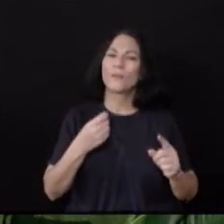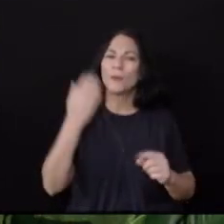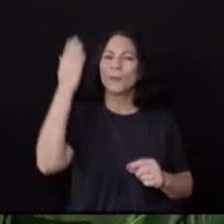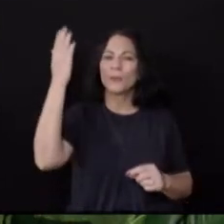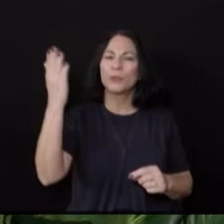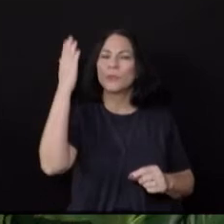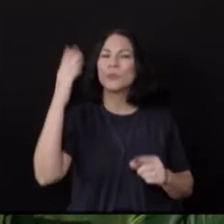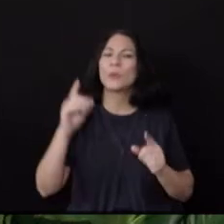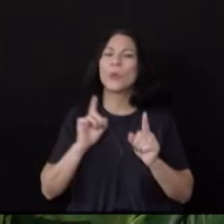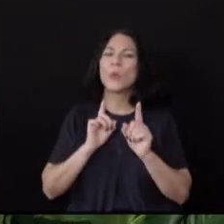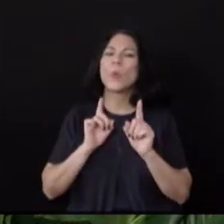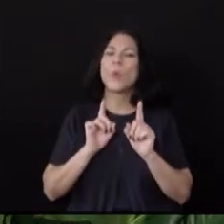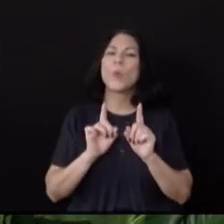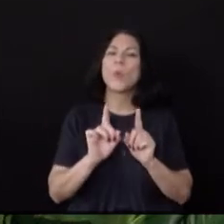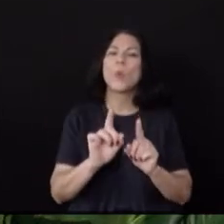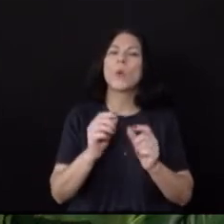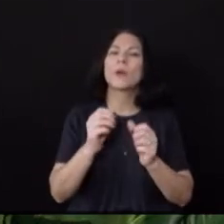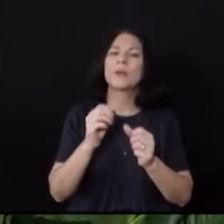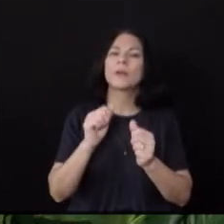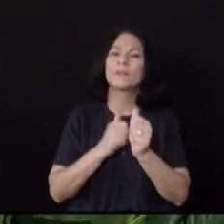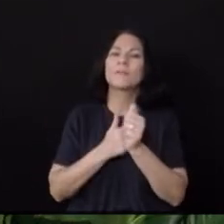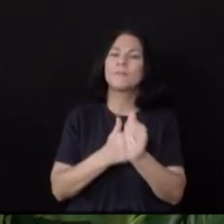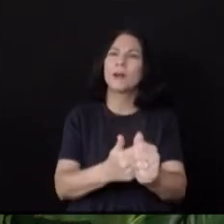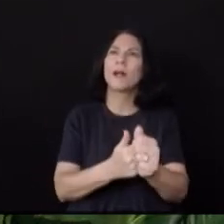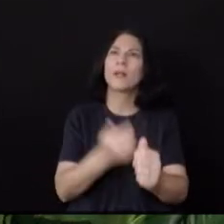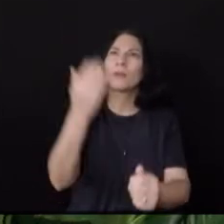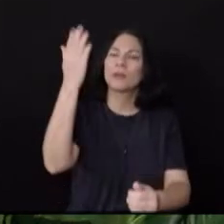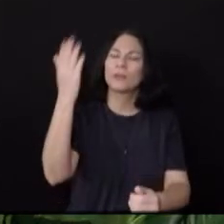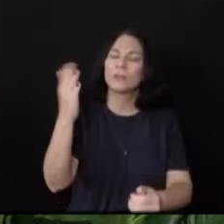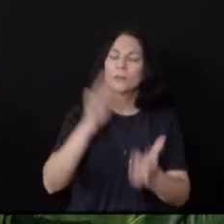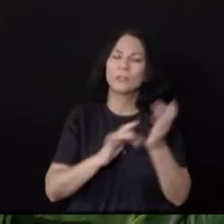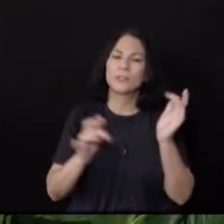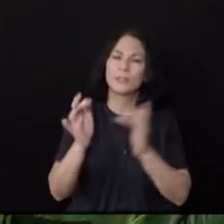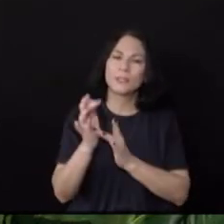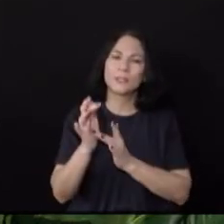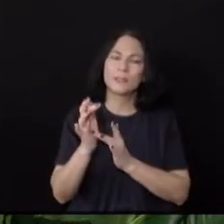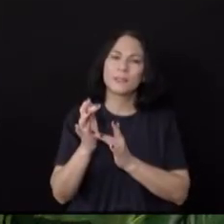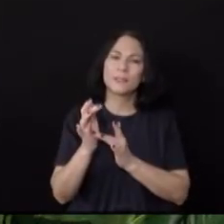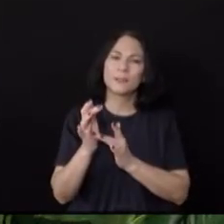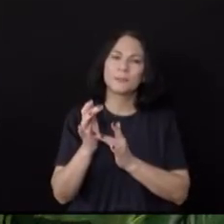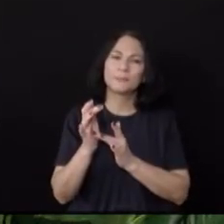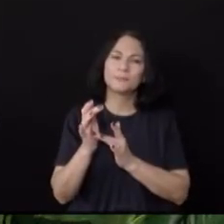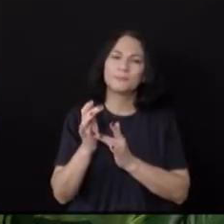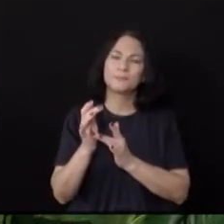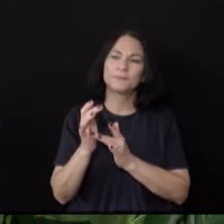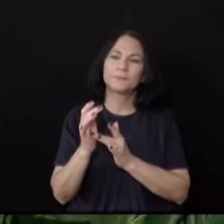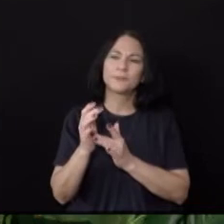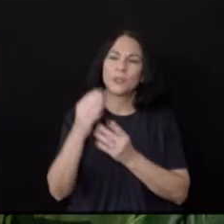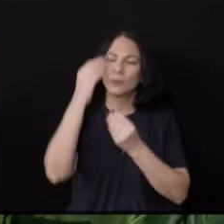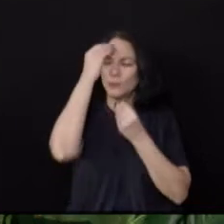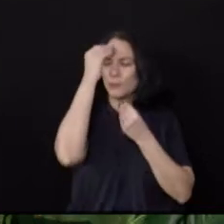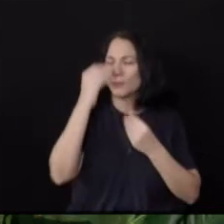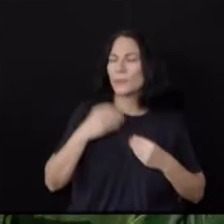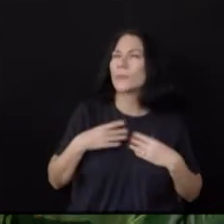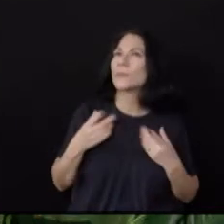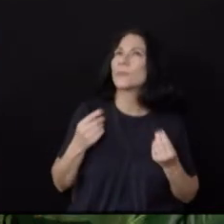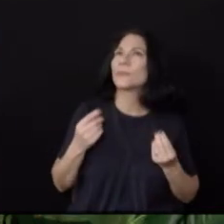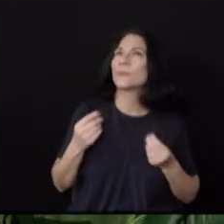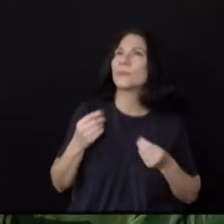in your footsteps, Jesus. So order our steps in your word.